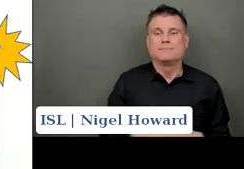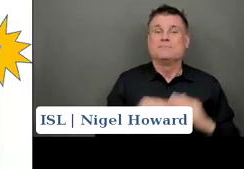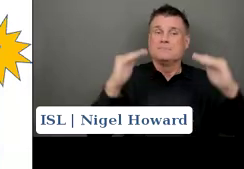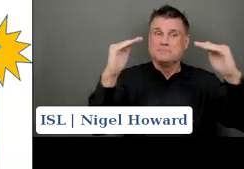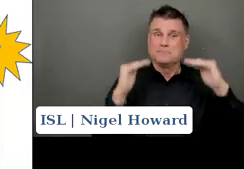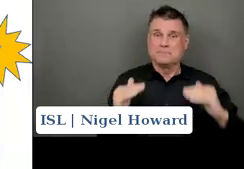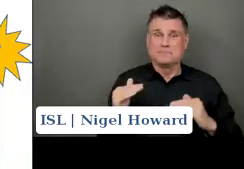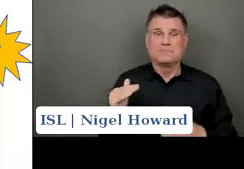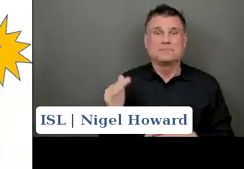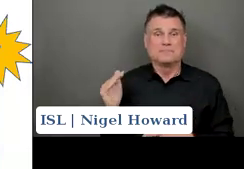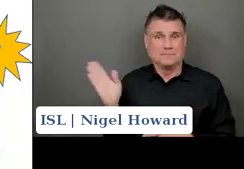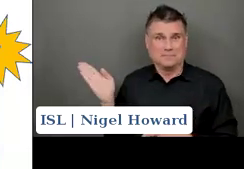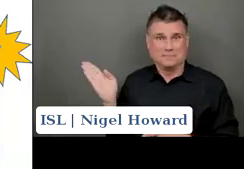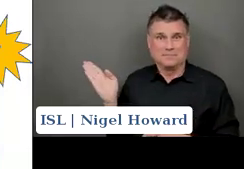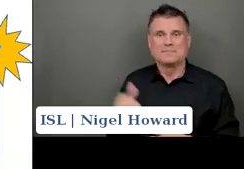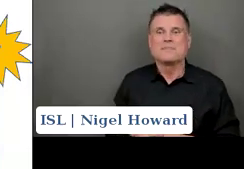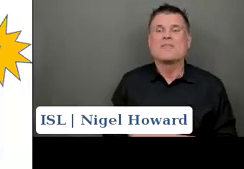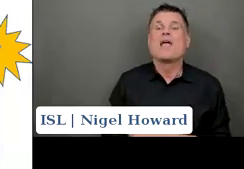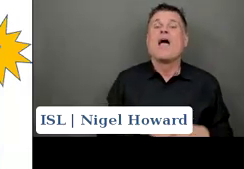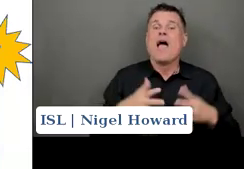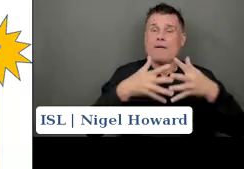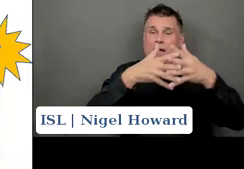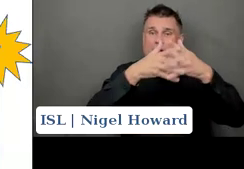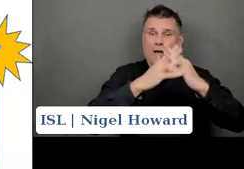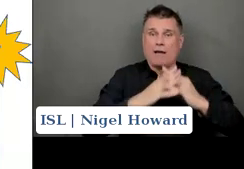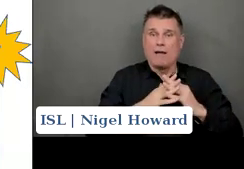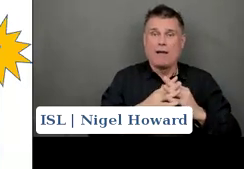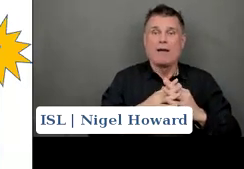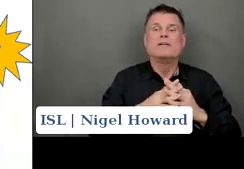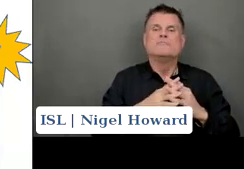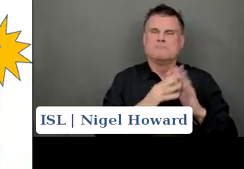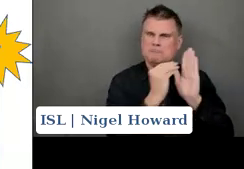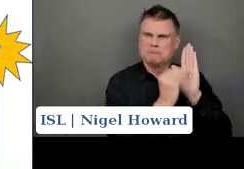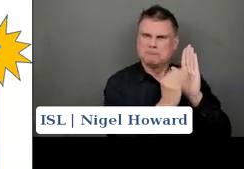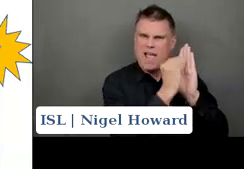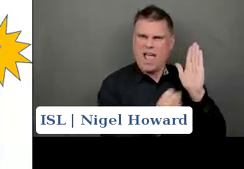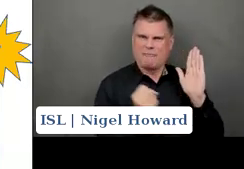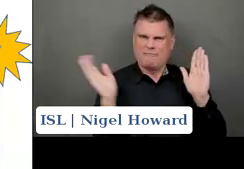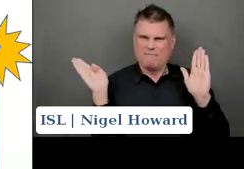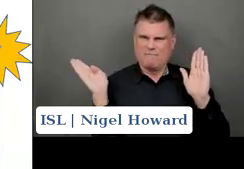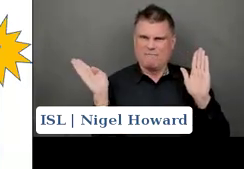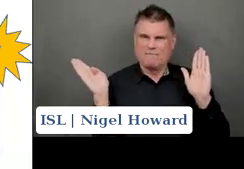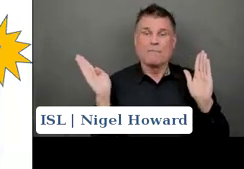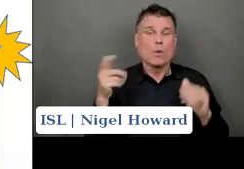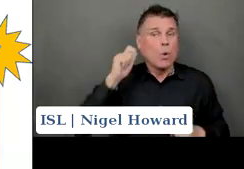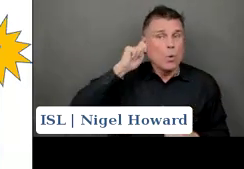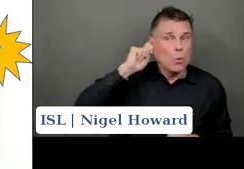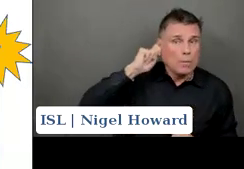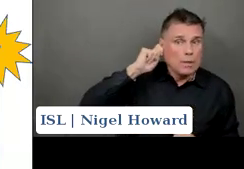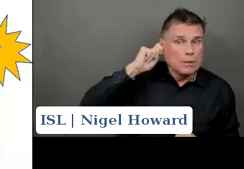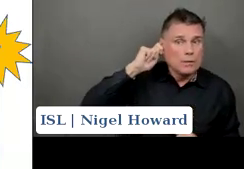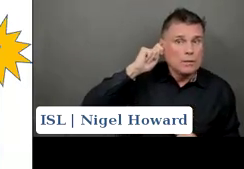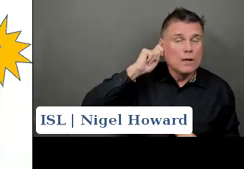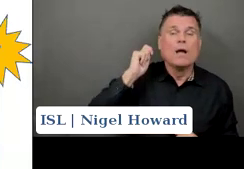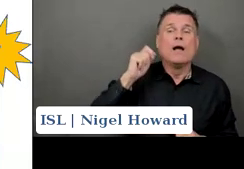many countries. The movements around, for example, rights, women's rights and feminist and children rights have had an impact on the care